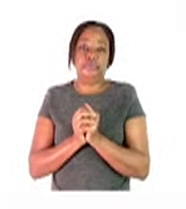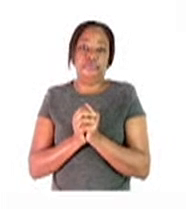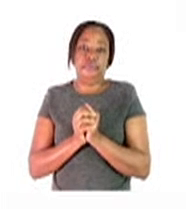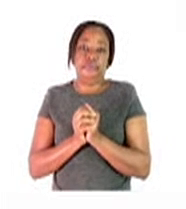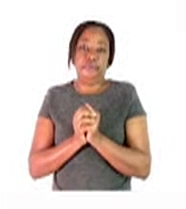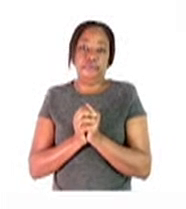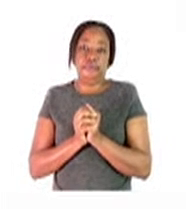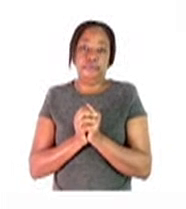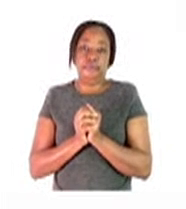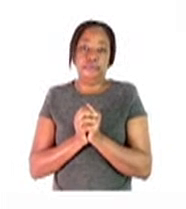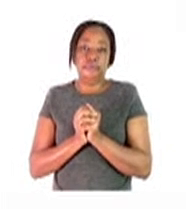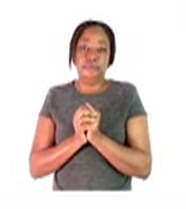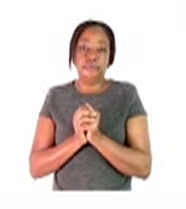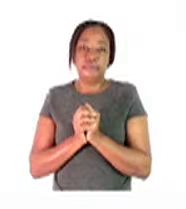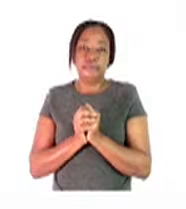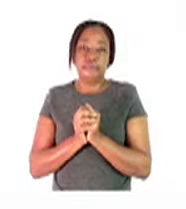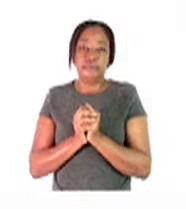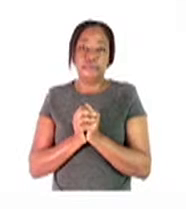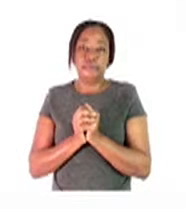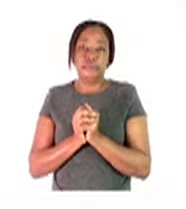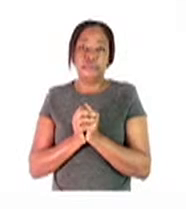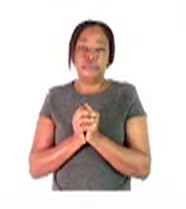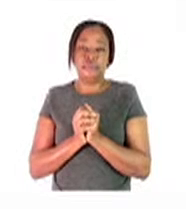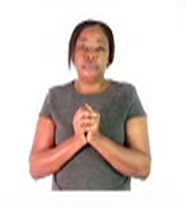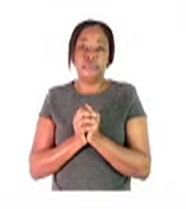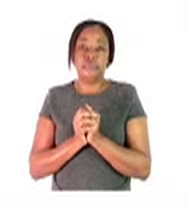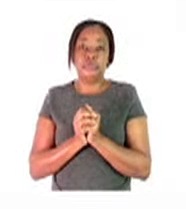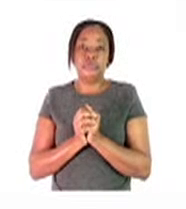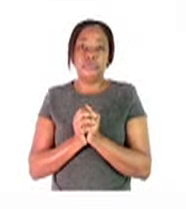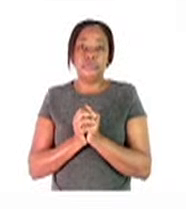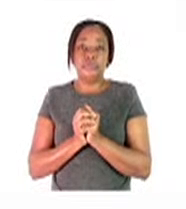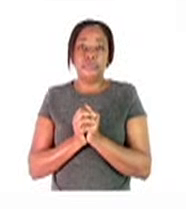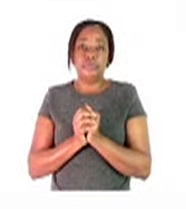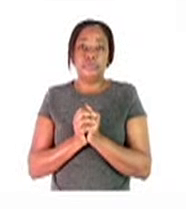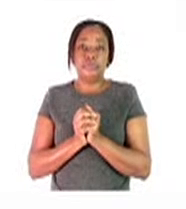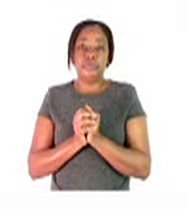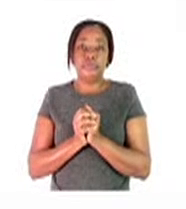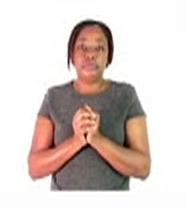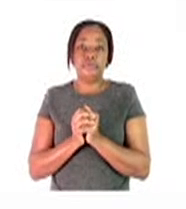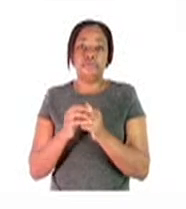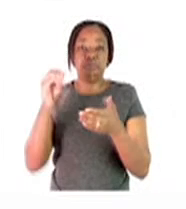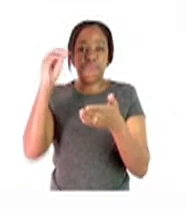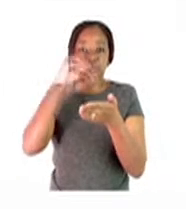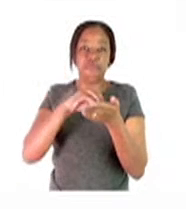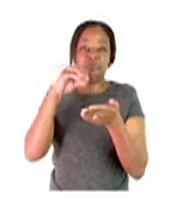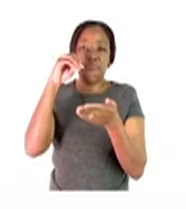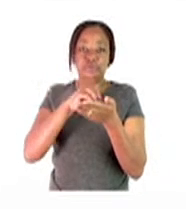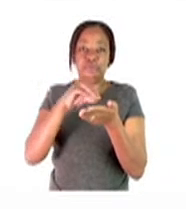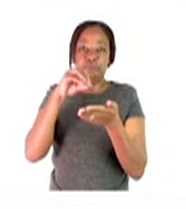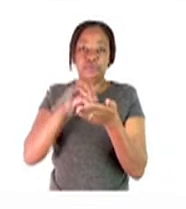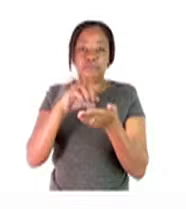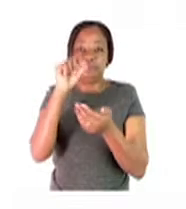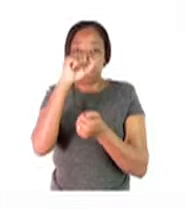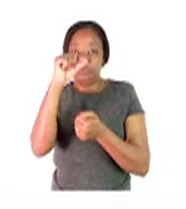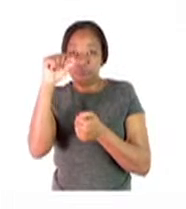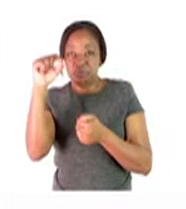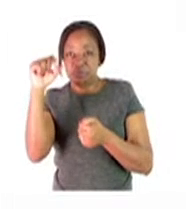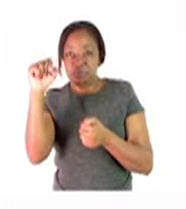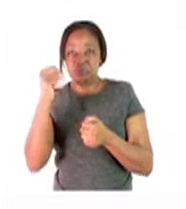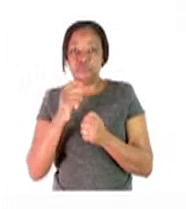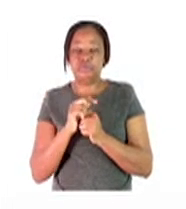there, and it's there at the end. What is that? Fill the other letters to make the correct